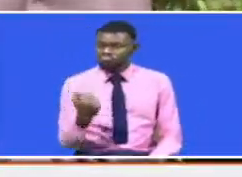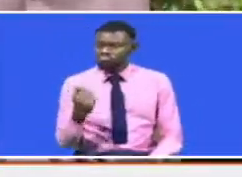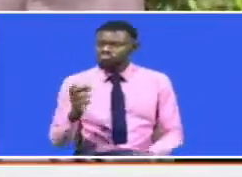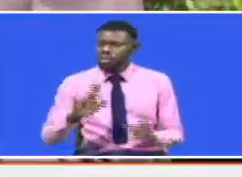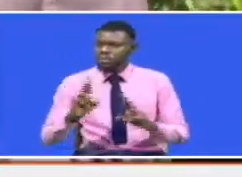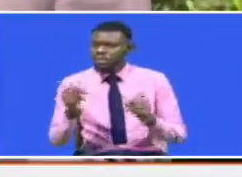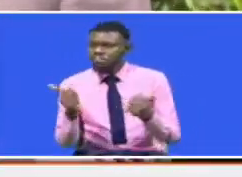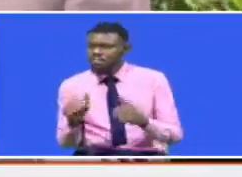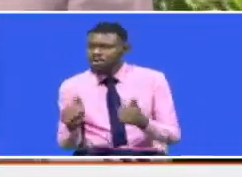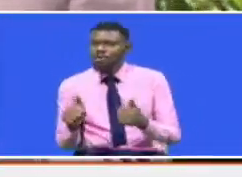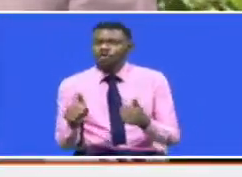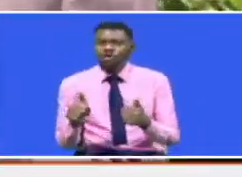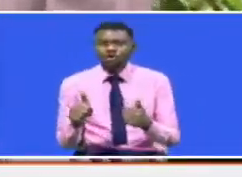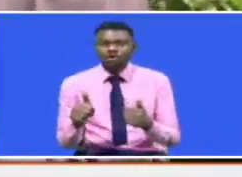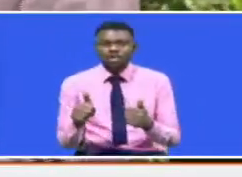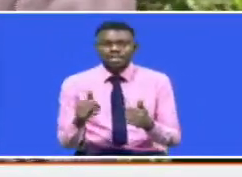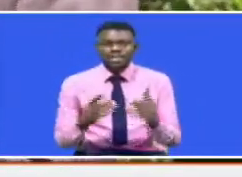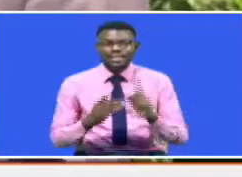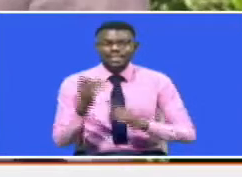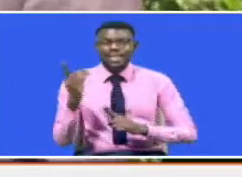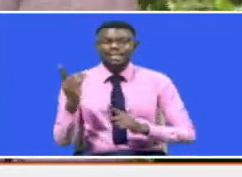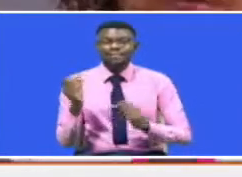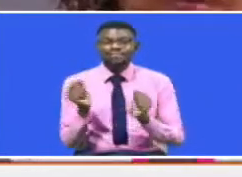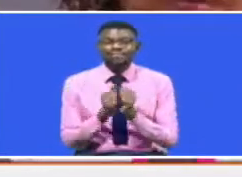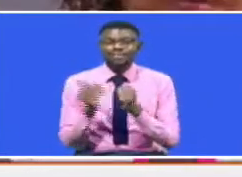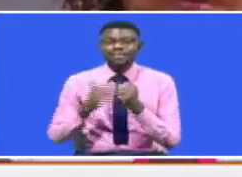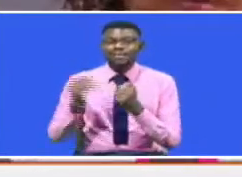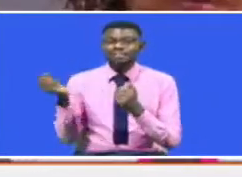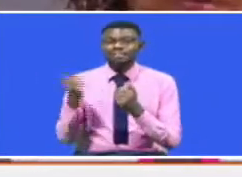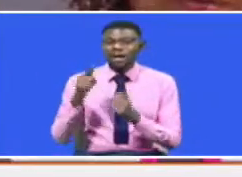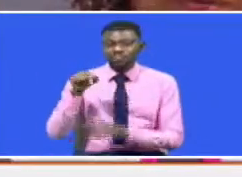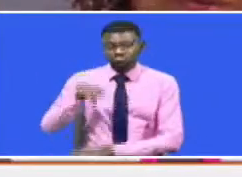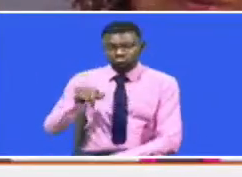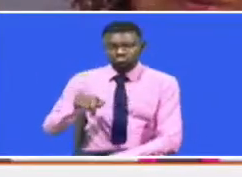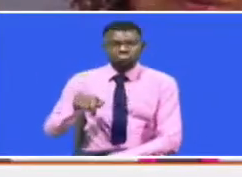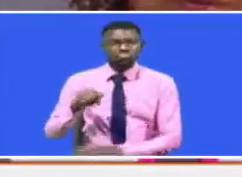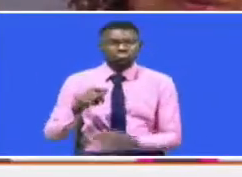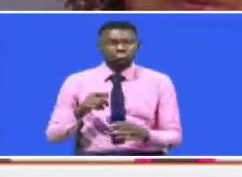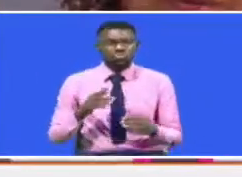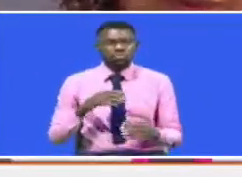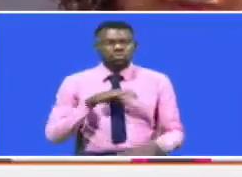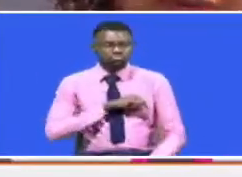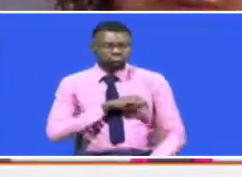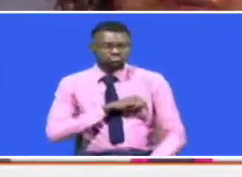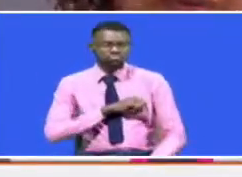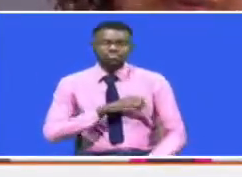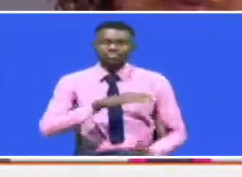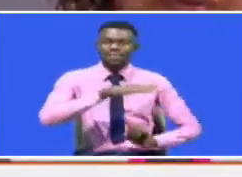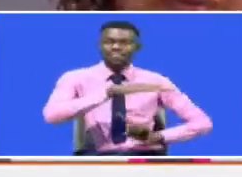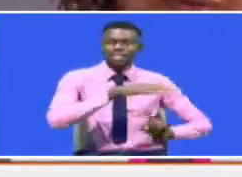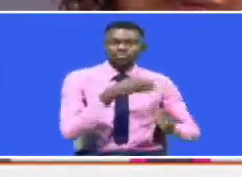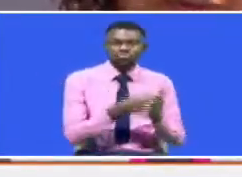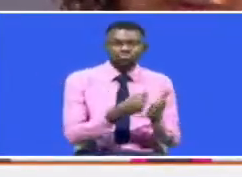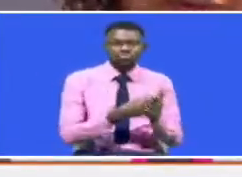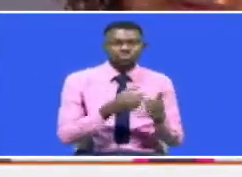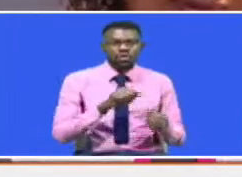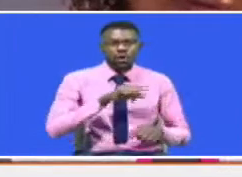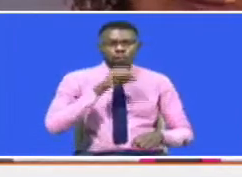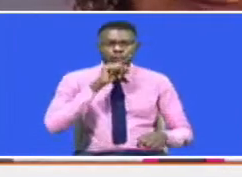kama wanavyotarajia tarehe 19 mwezi huu. Treasury has given a commitment with no